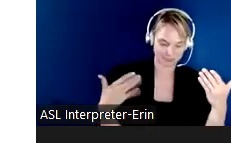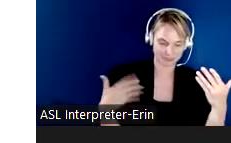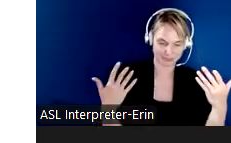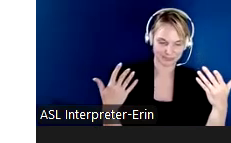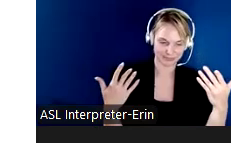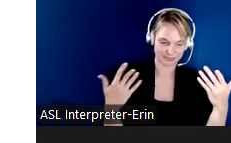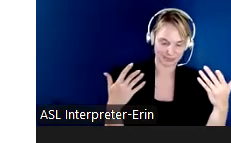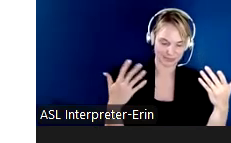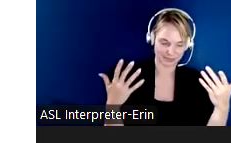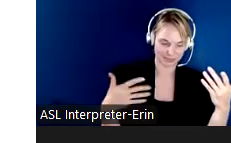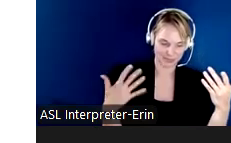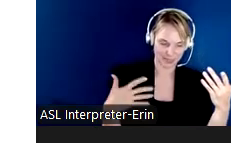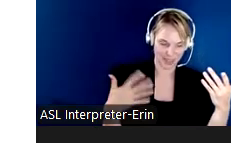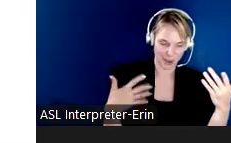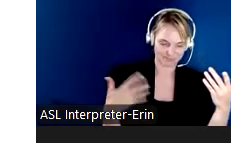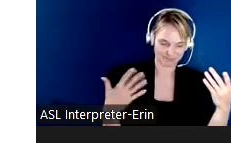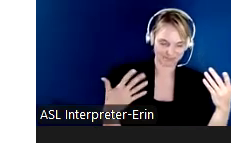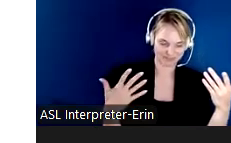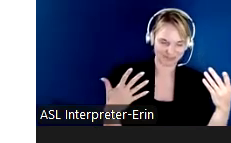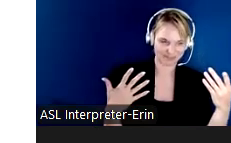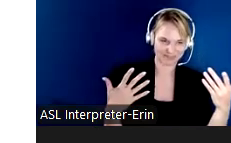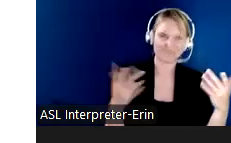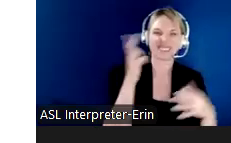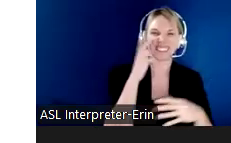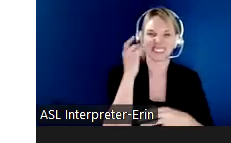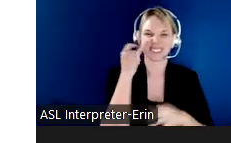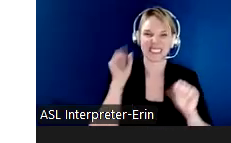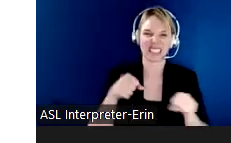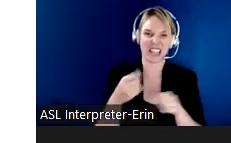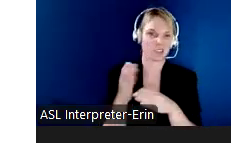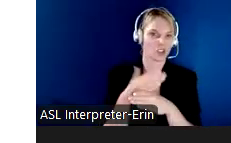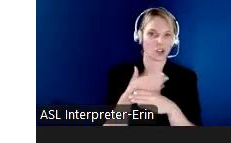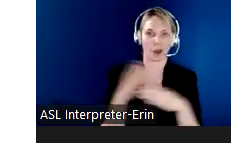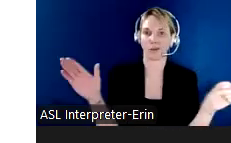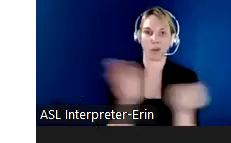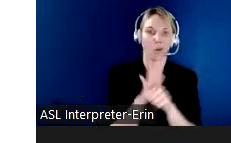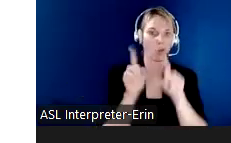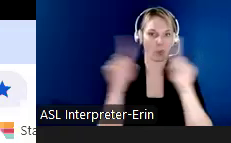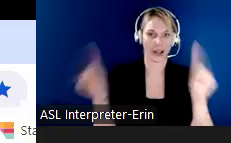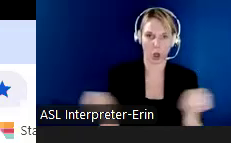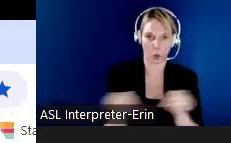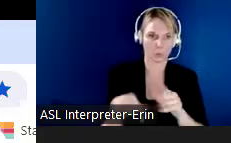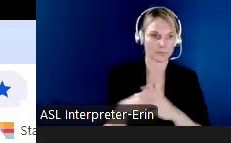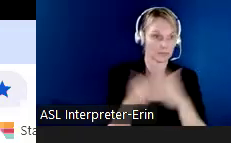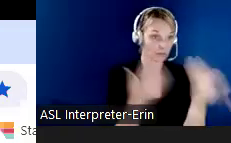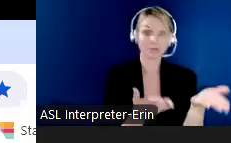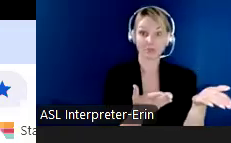oh, let me see if I can share my whole window. Okay, here we go. All right. Can you guys see the website? Can you see it